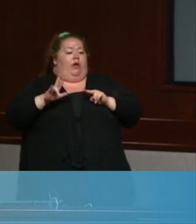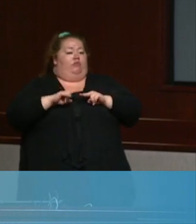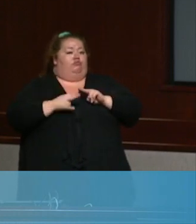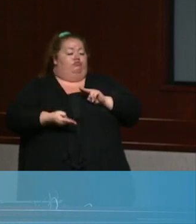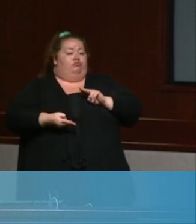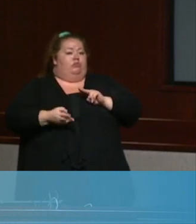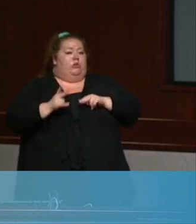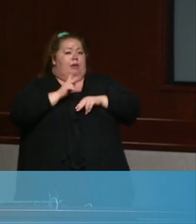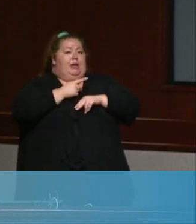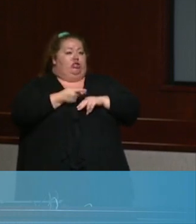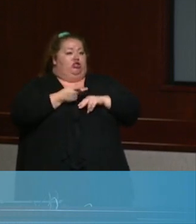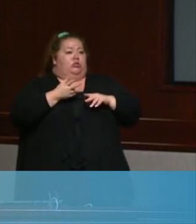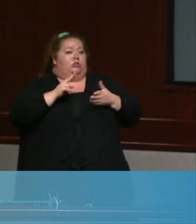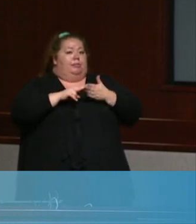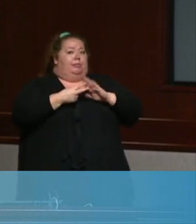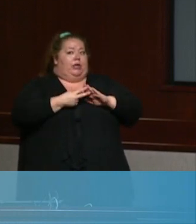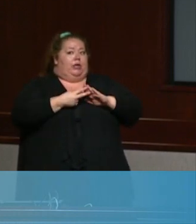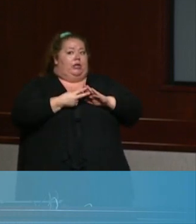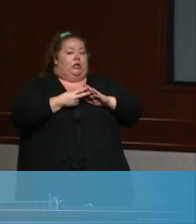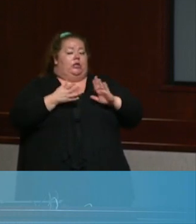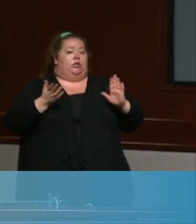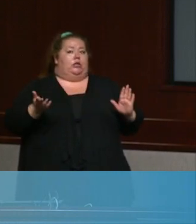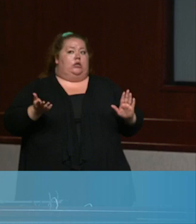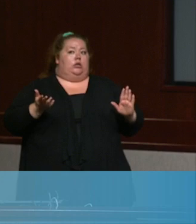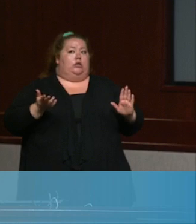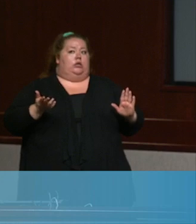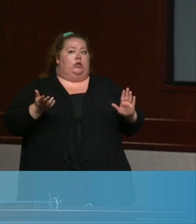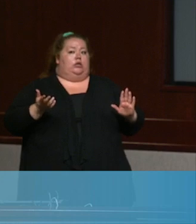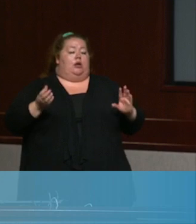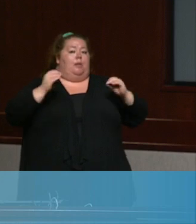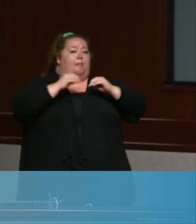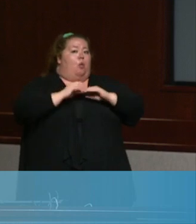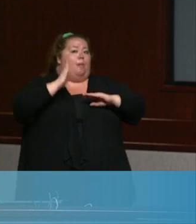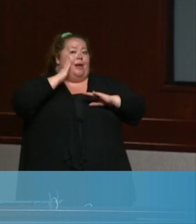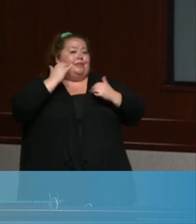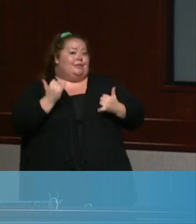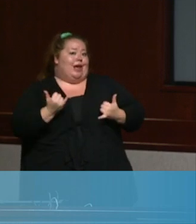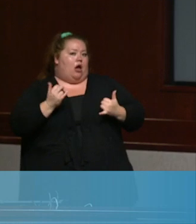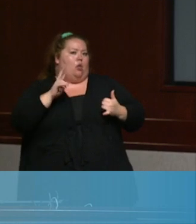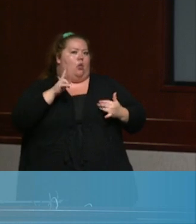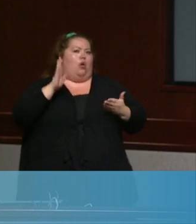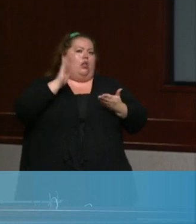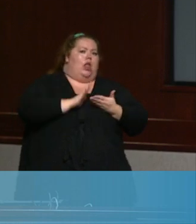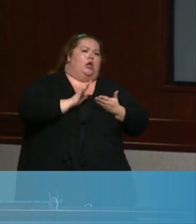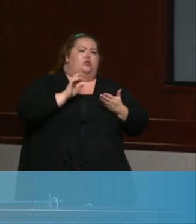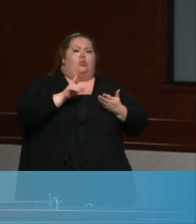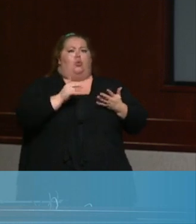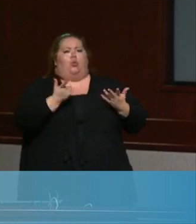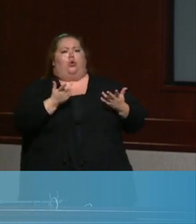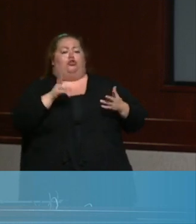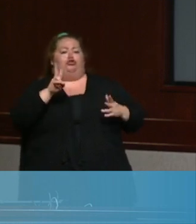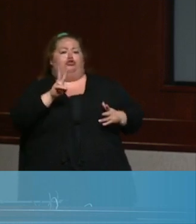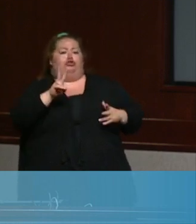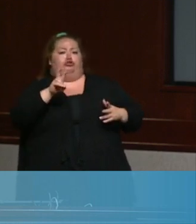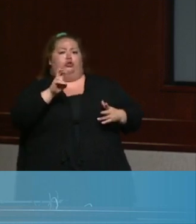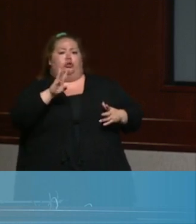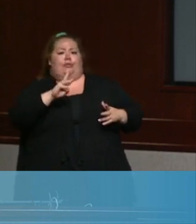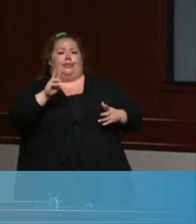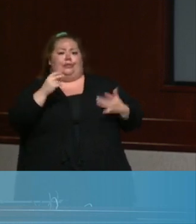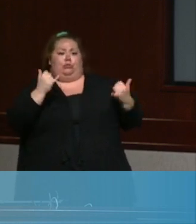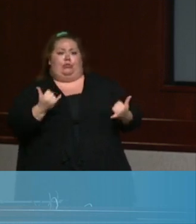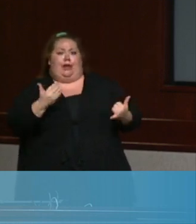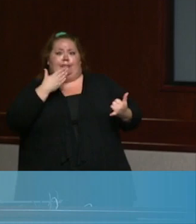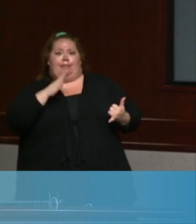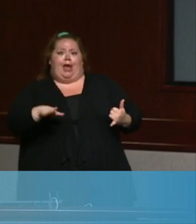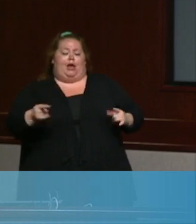Did we have more beds then? Are there less ICU beds now? I just was wondering about if 266 today is considered pretty bad. We